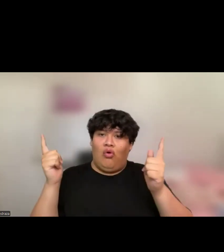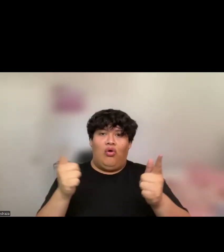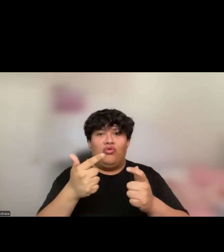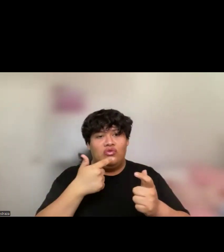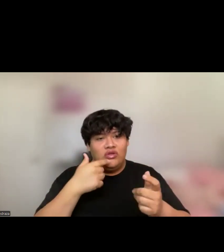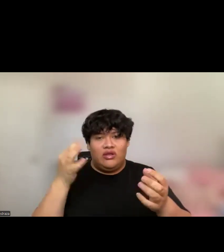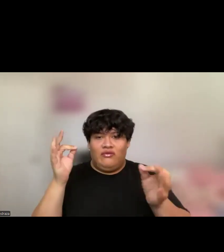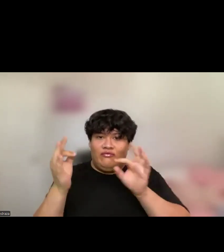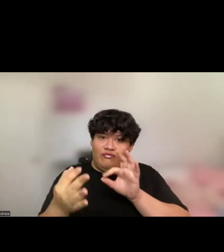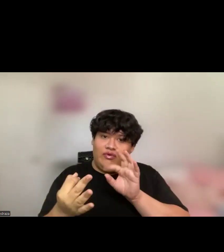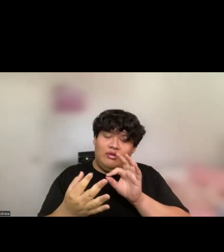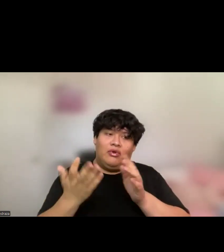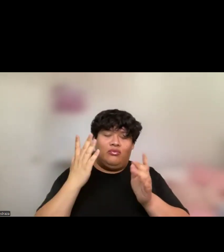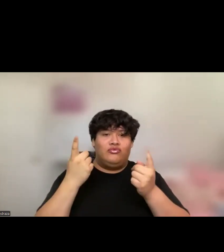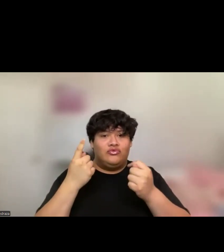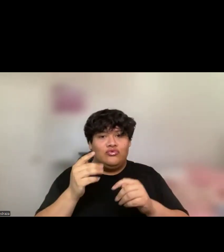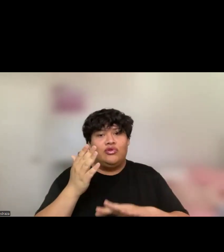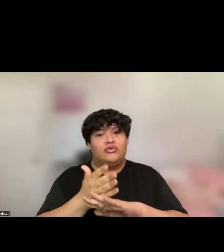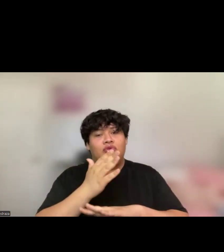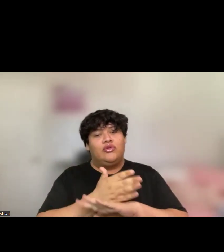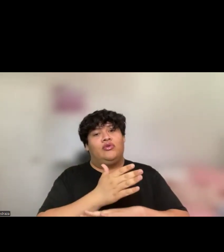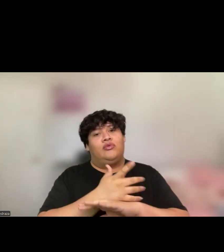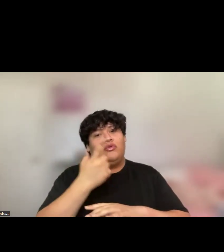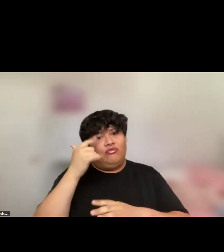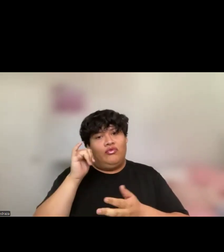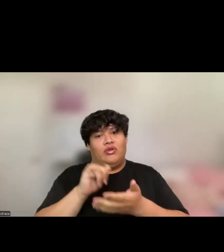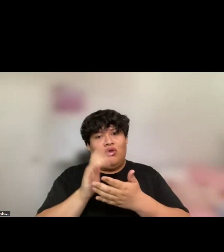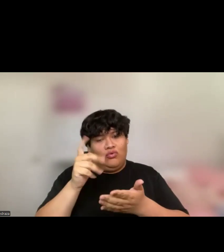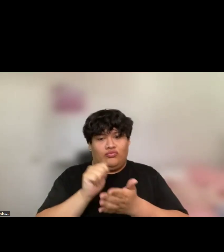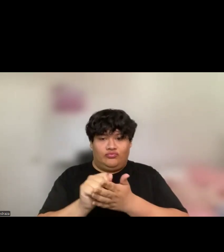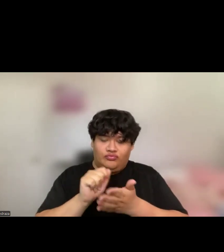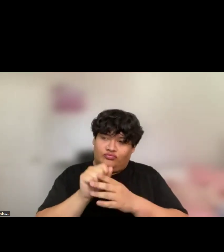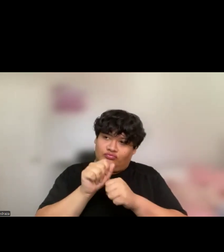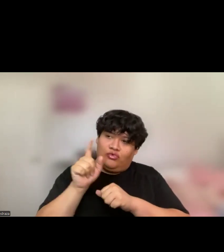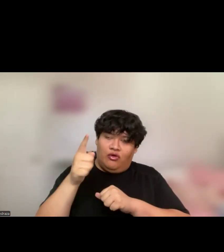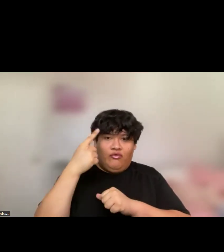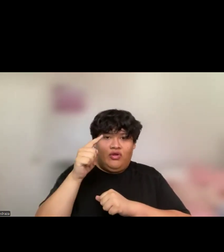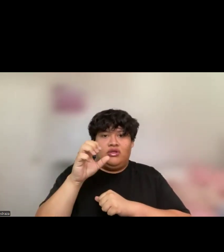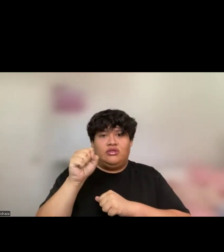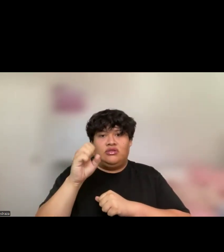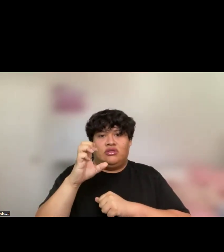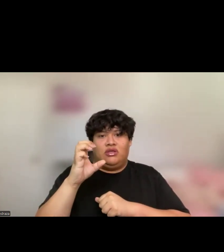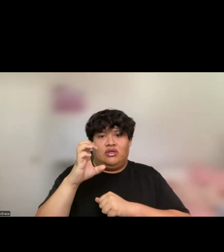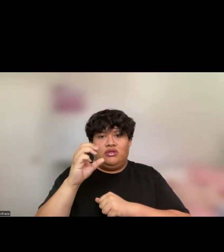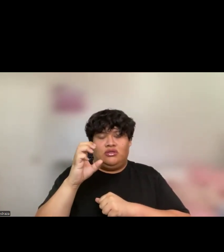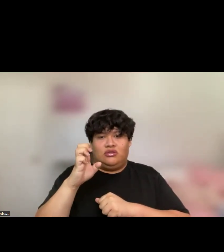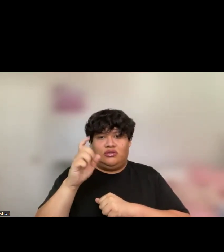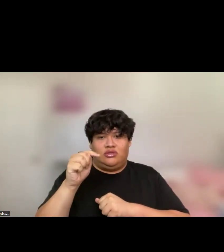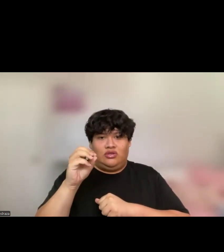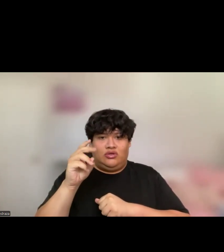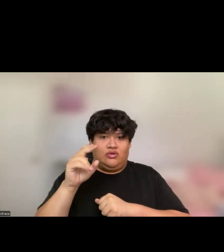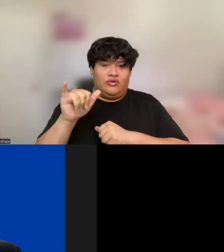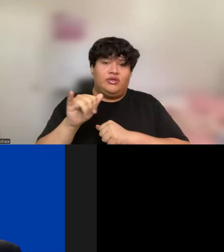recommendations to include in that letter to the secretary. And at this time, I'm going to transfer this over